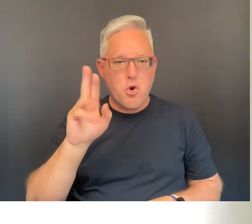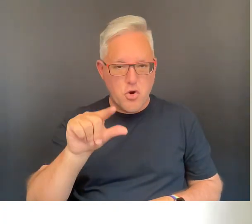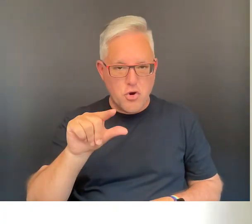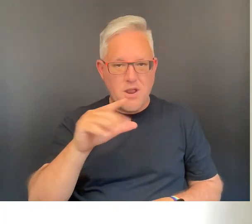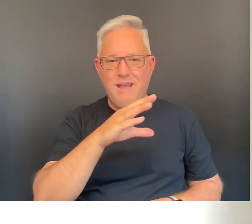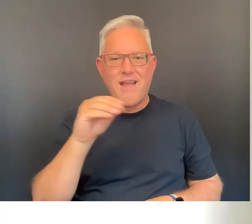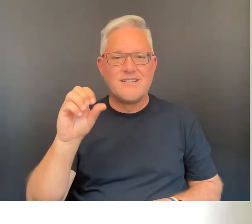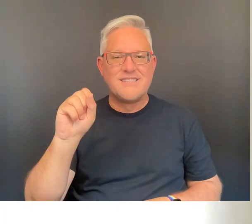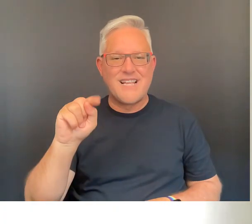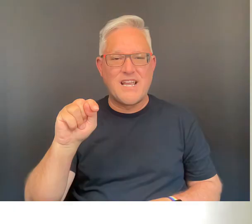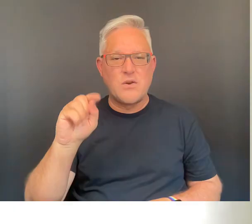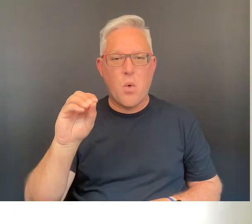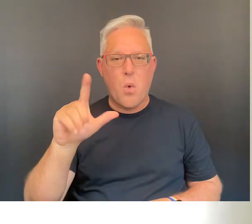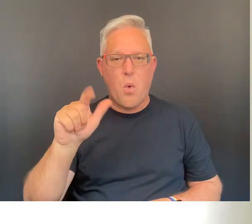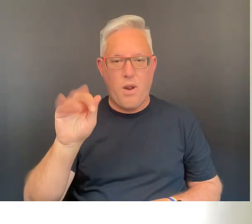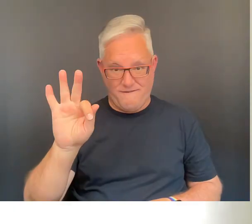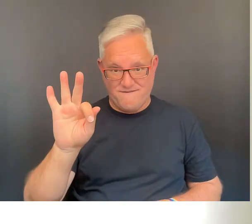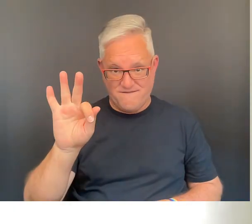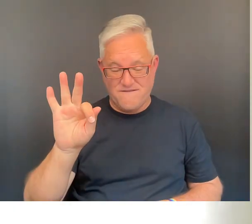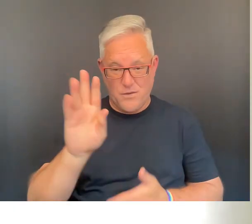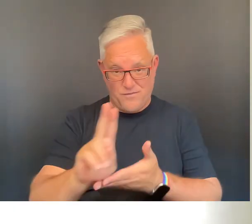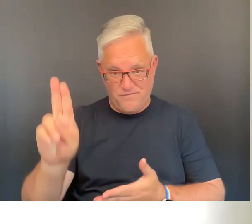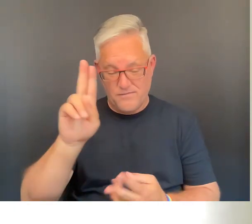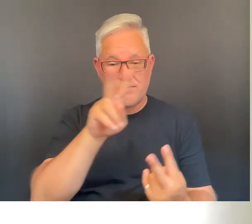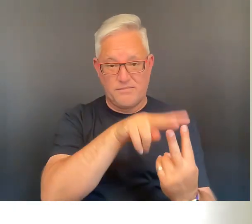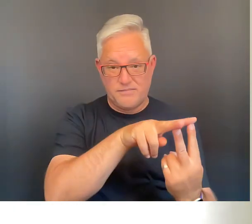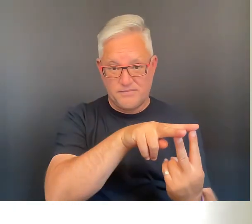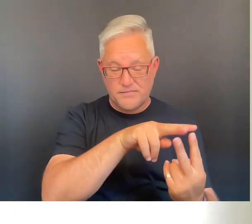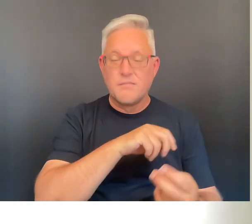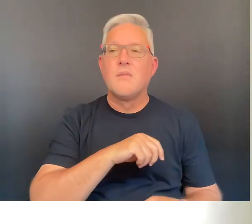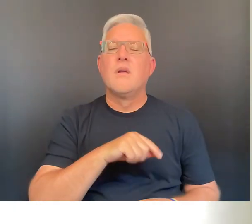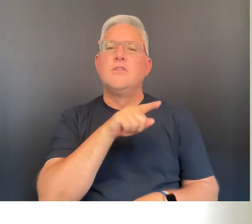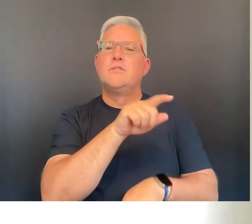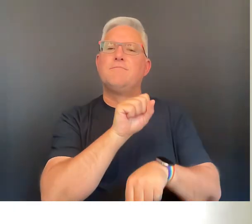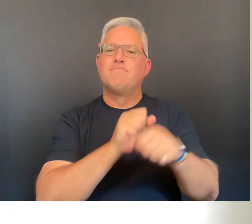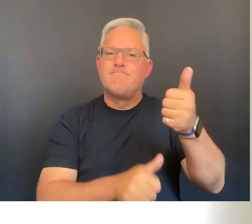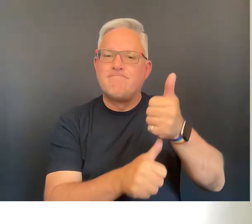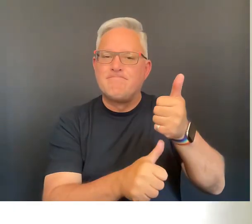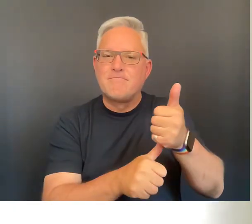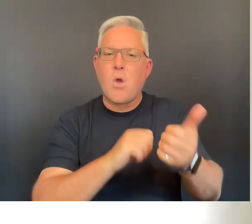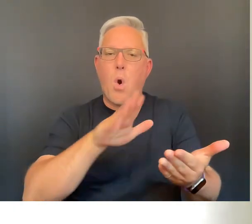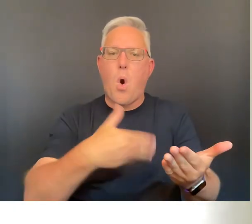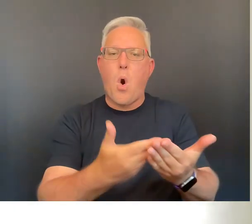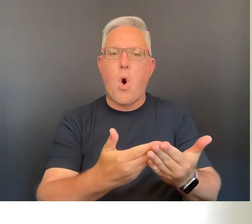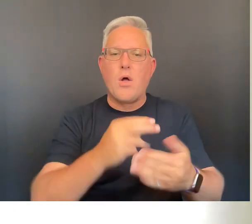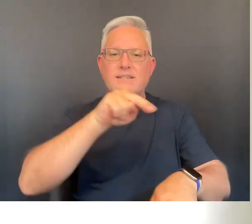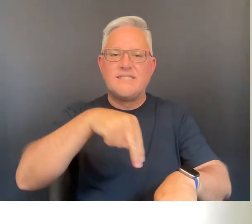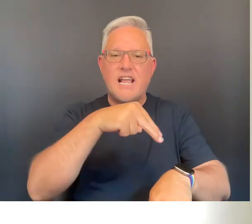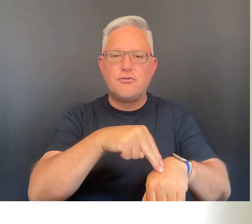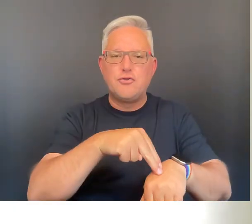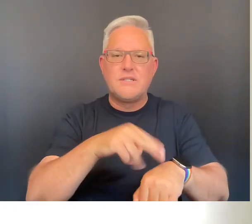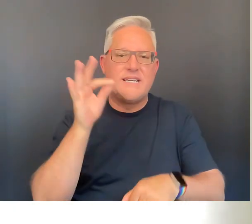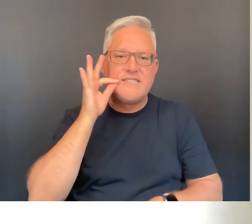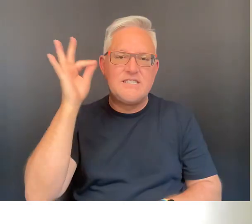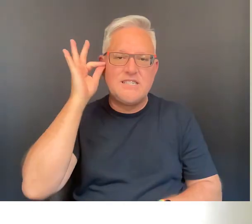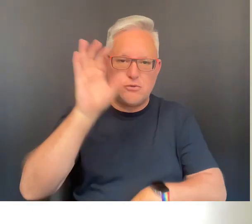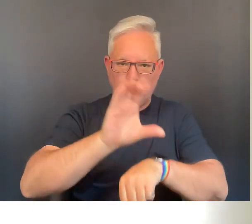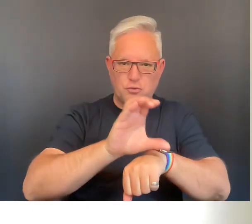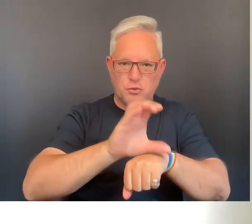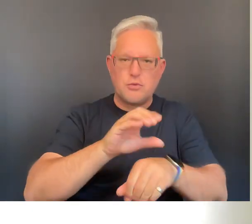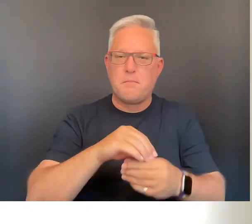Augsburg and St. Olaf. She also assists at All Nations Indian Church